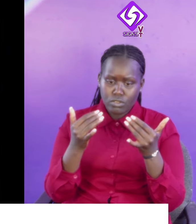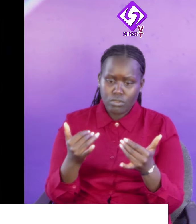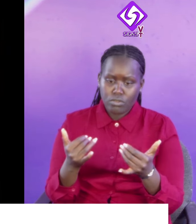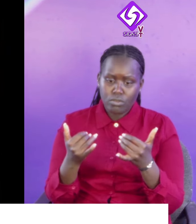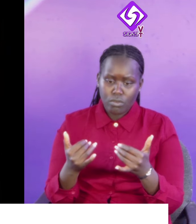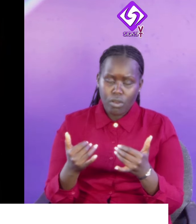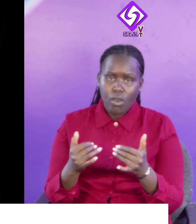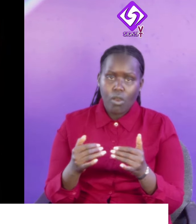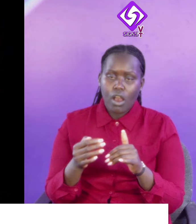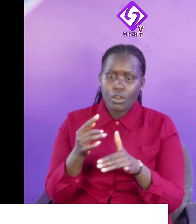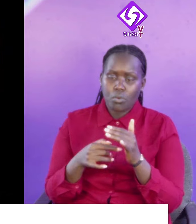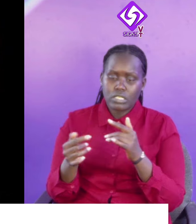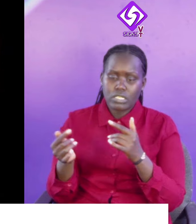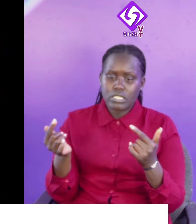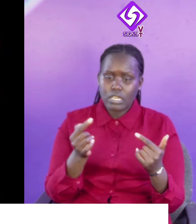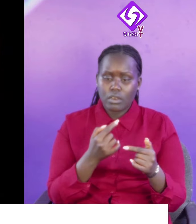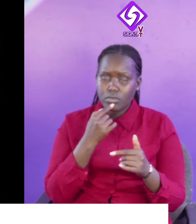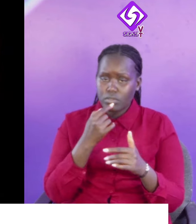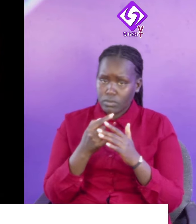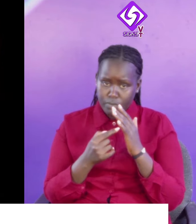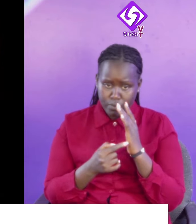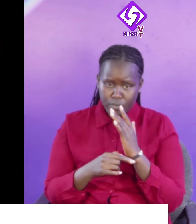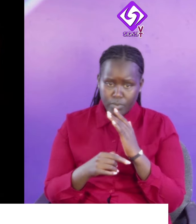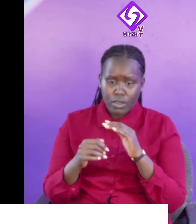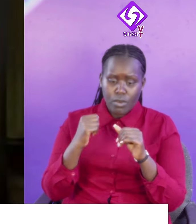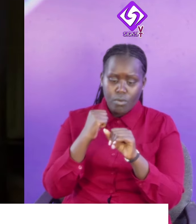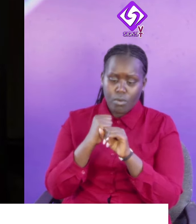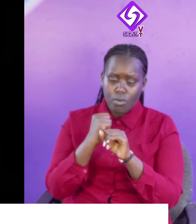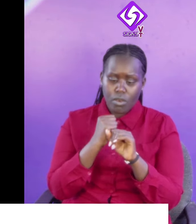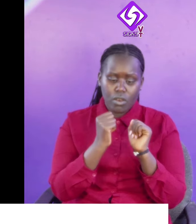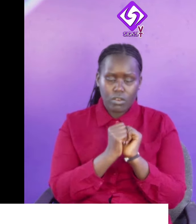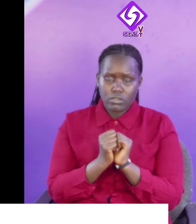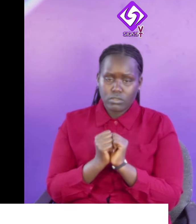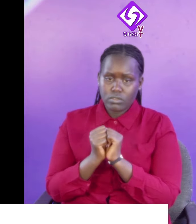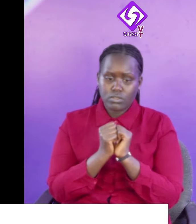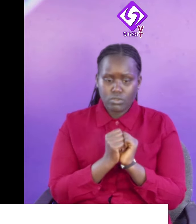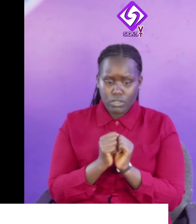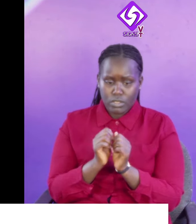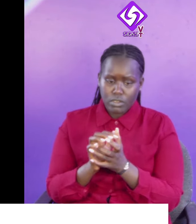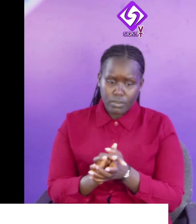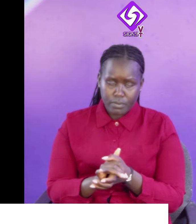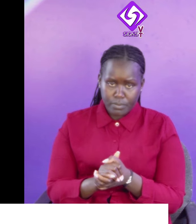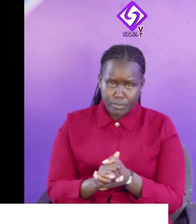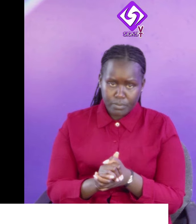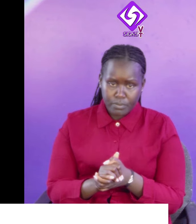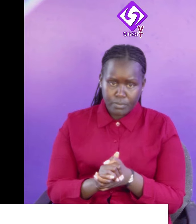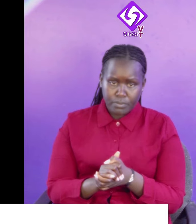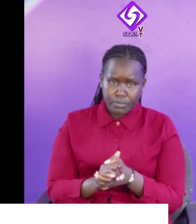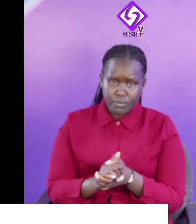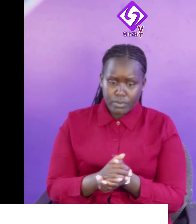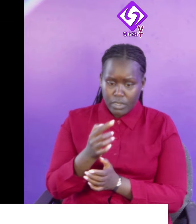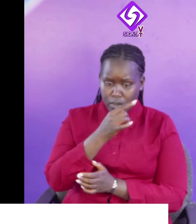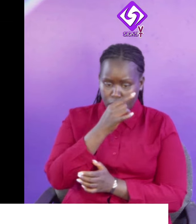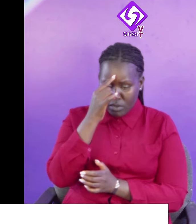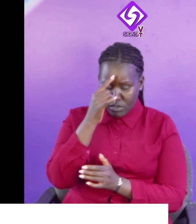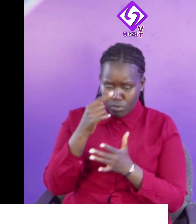yajayo, tukasema tushikane pamoja. I will not be blackmailed, Mr. Speaker, because what I'm